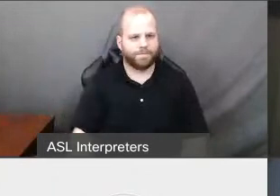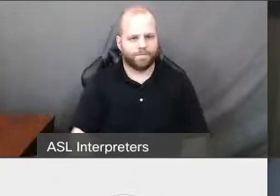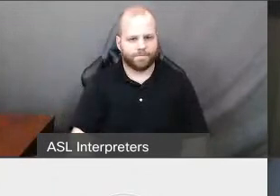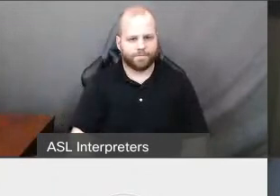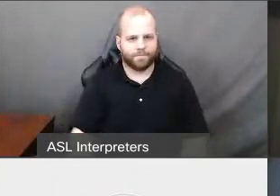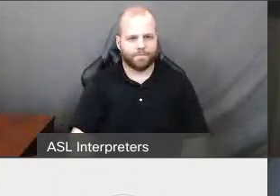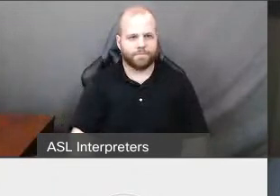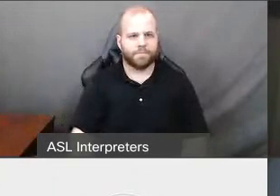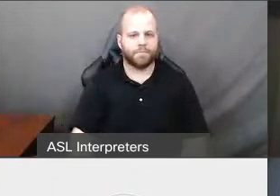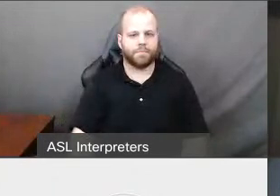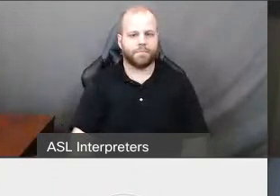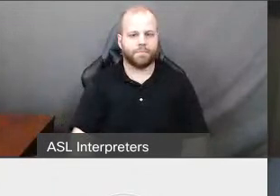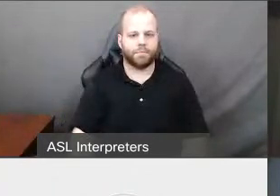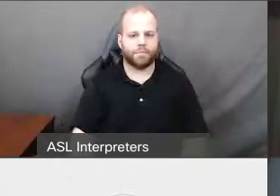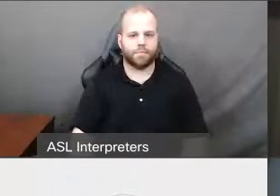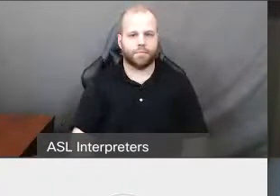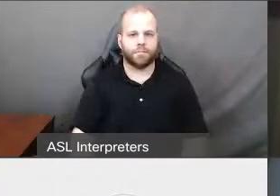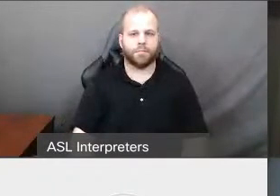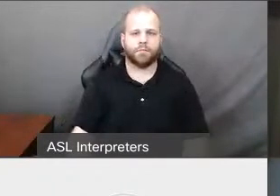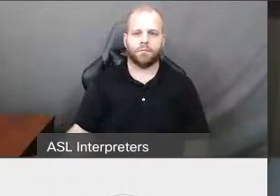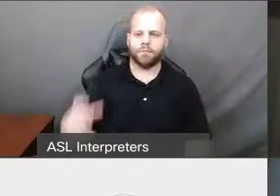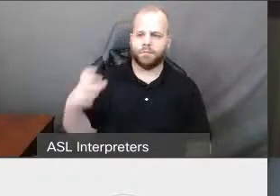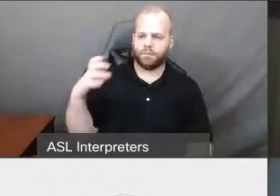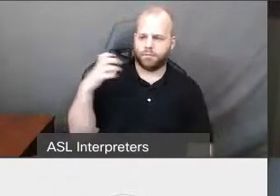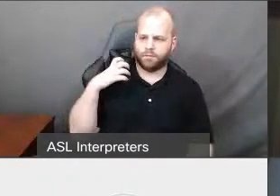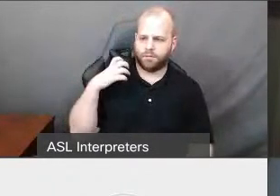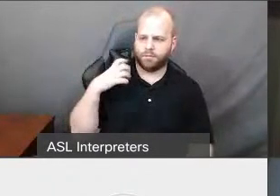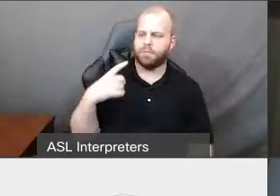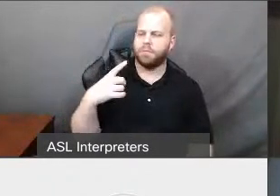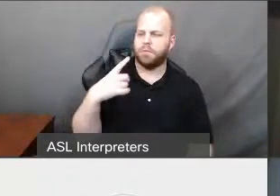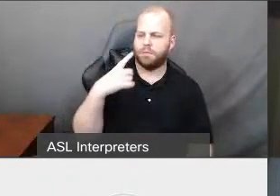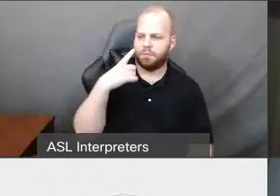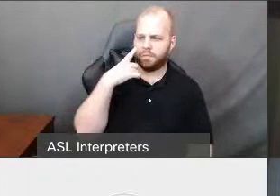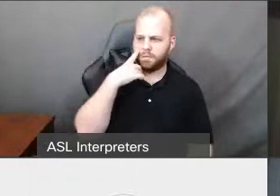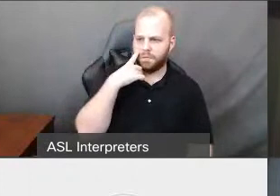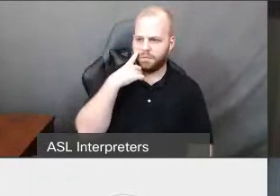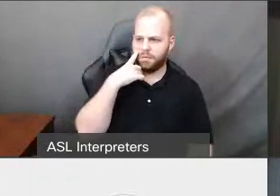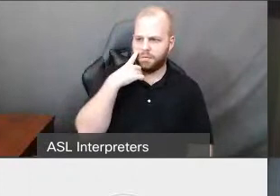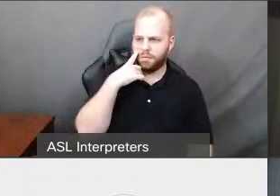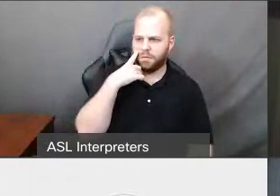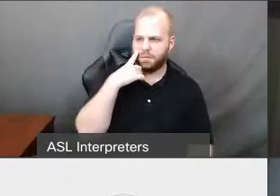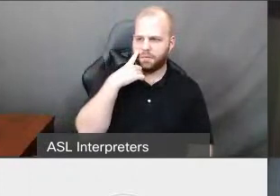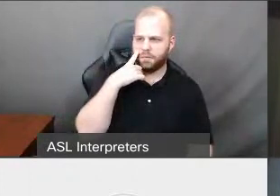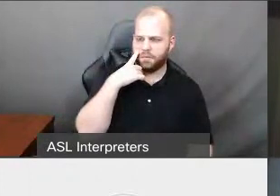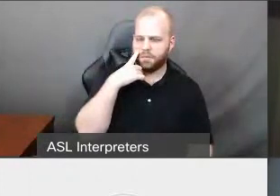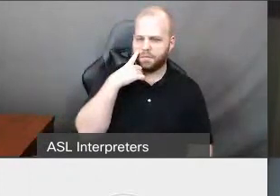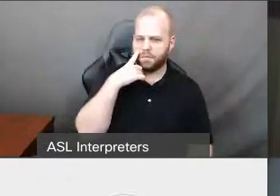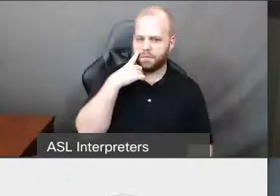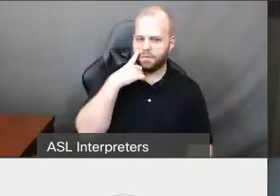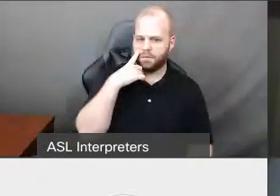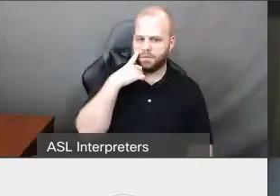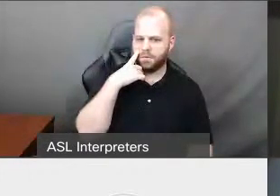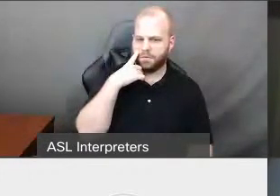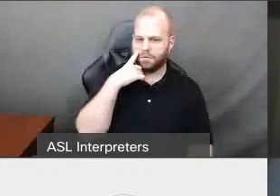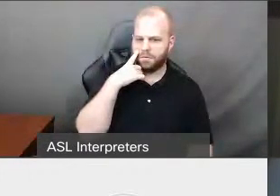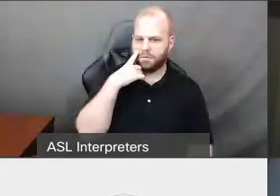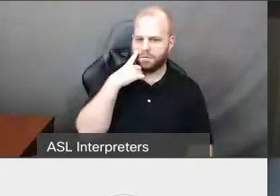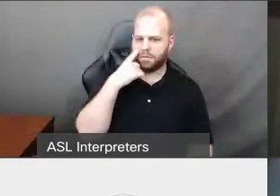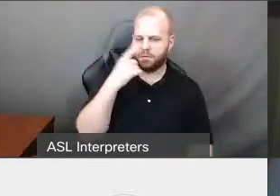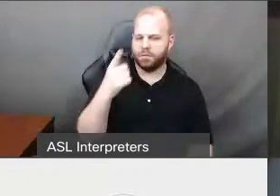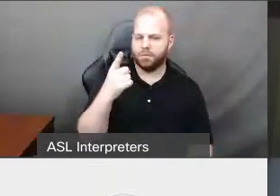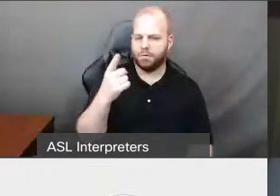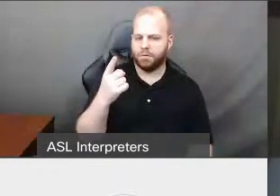Mr. Chair, I thought the court has decided pretty much, other than the variance, that if you propose a preliminary plat that